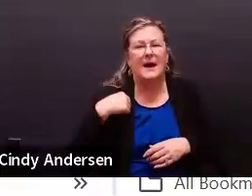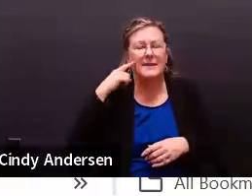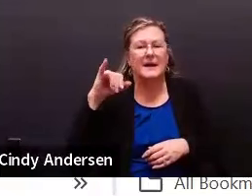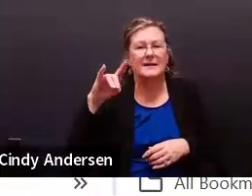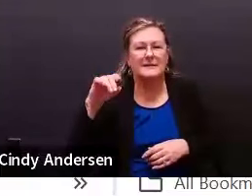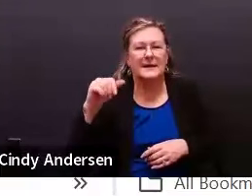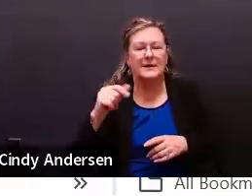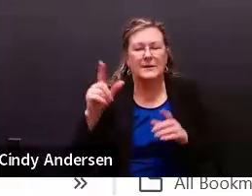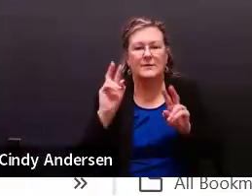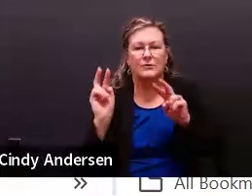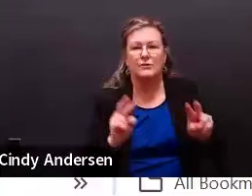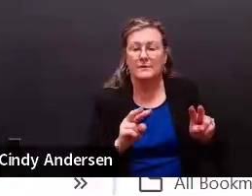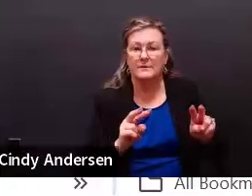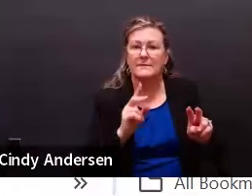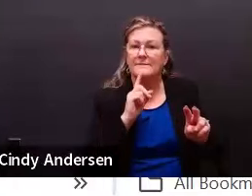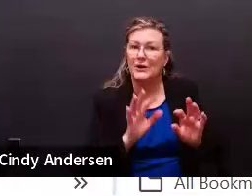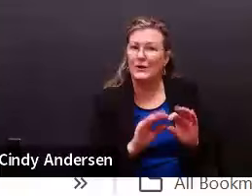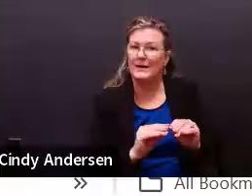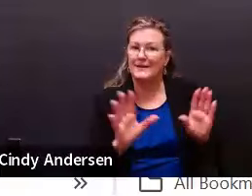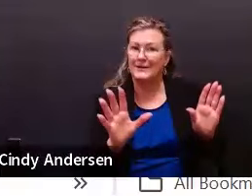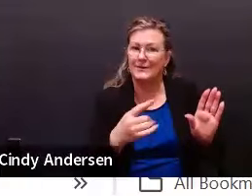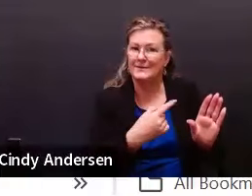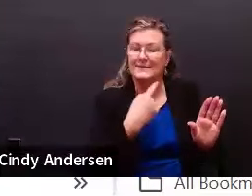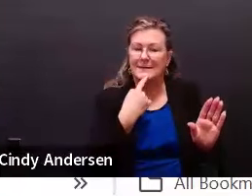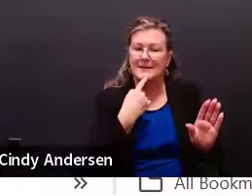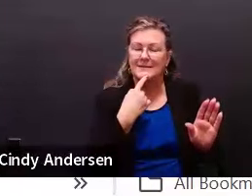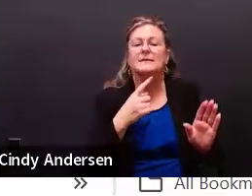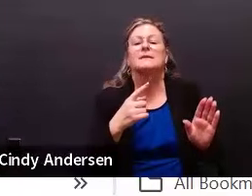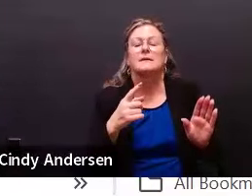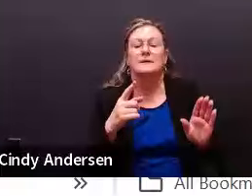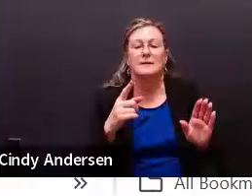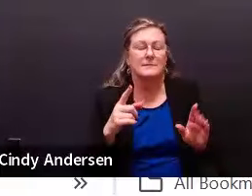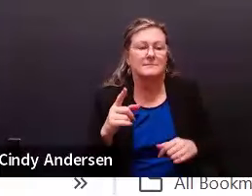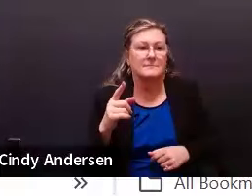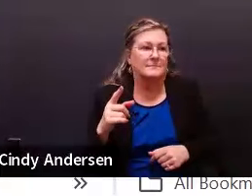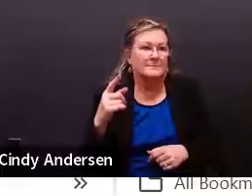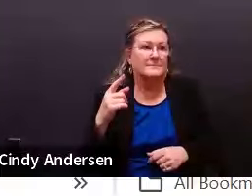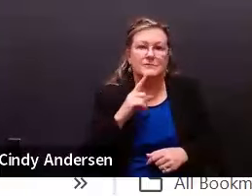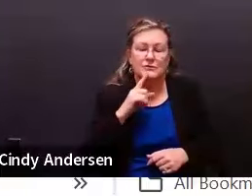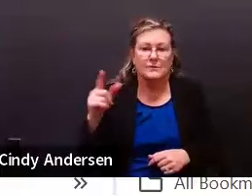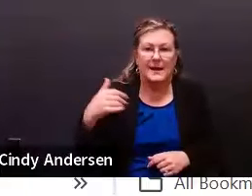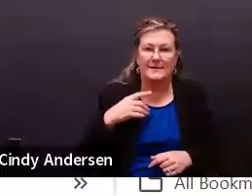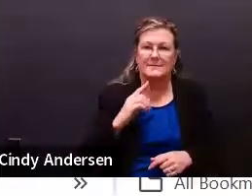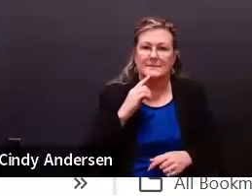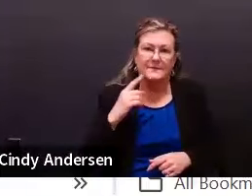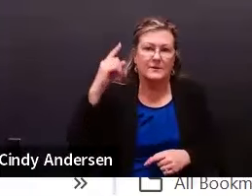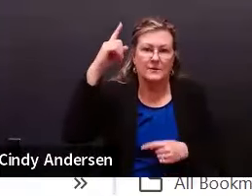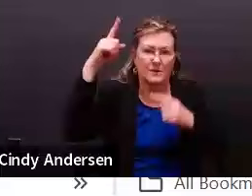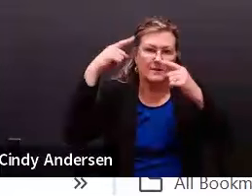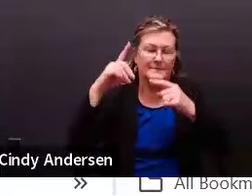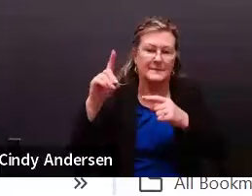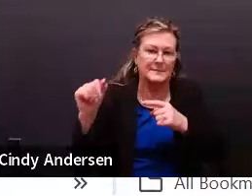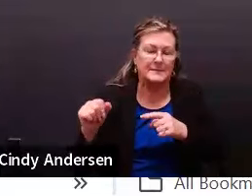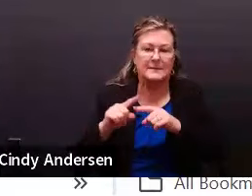can go back and look. They're very clear in saying that just because a student is a student with the most significant cognitive